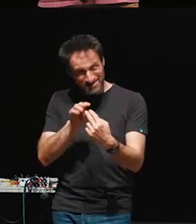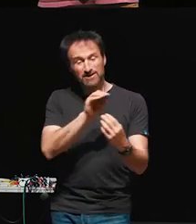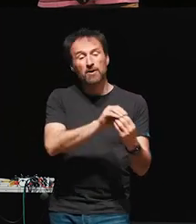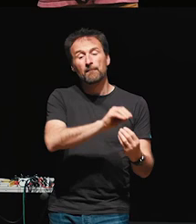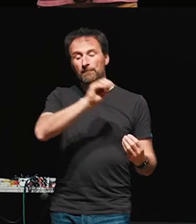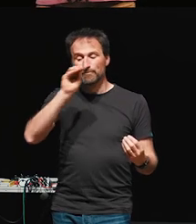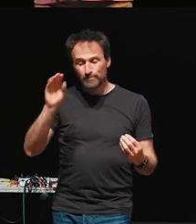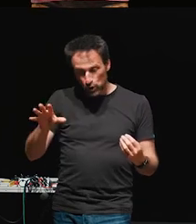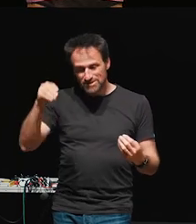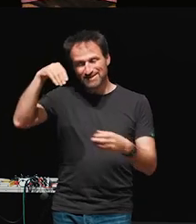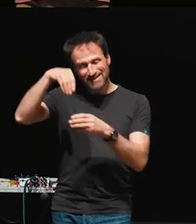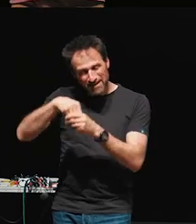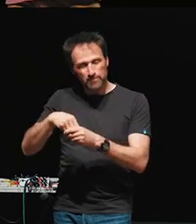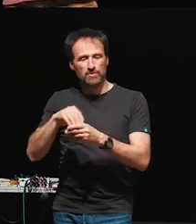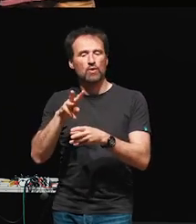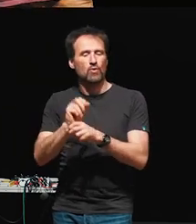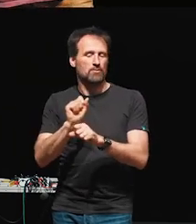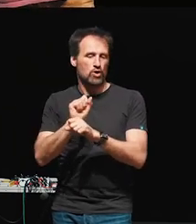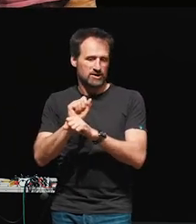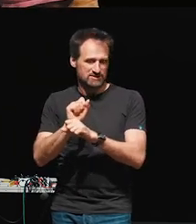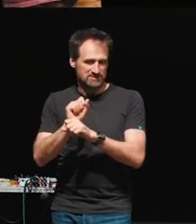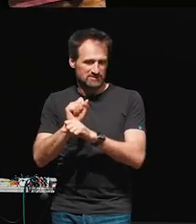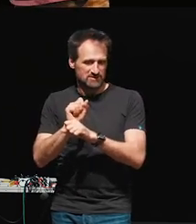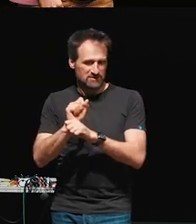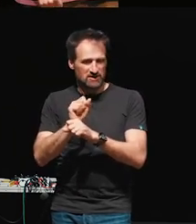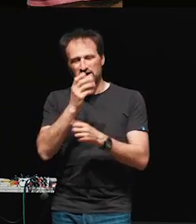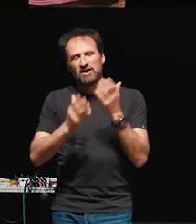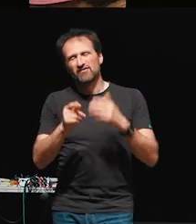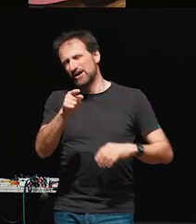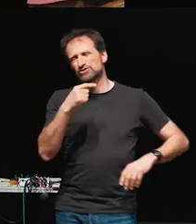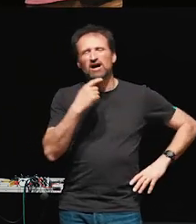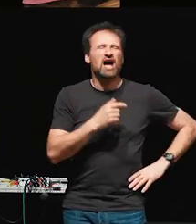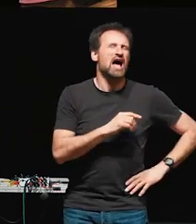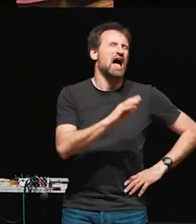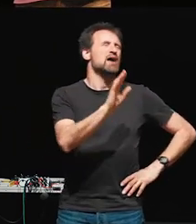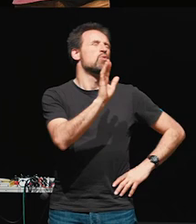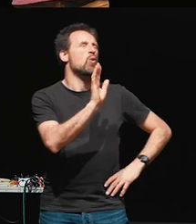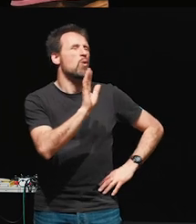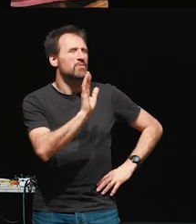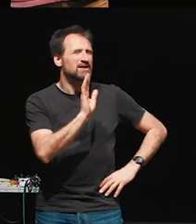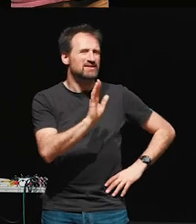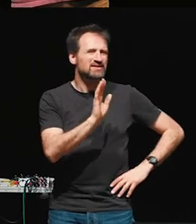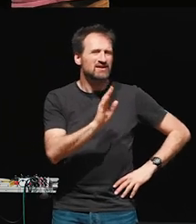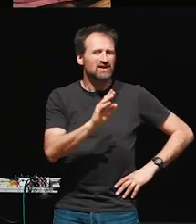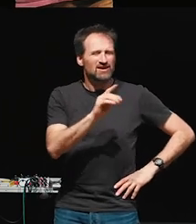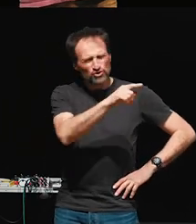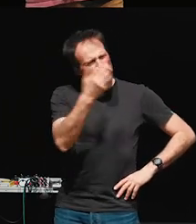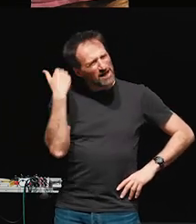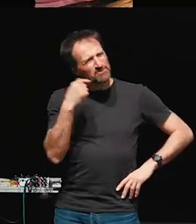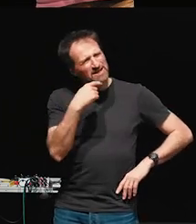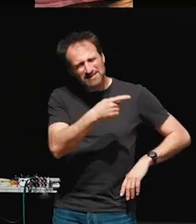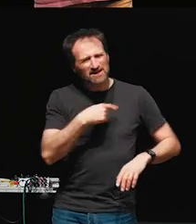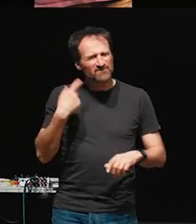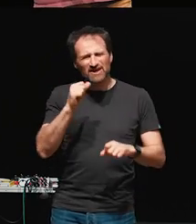workers. Now, at this moment, you might stop and say, but wait, didn't you say that we can't